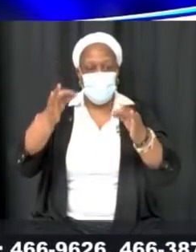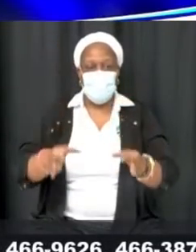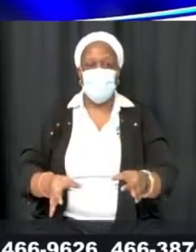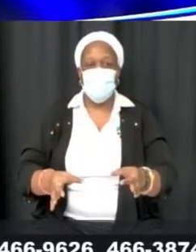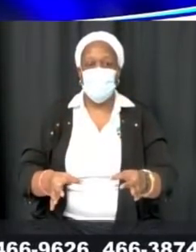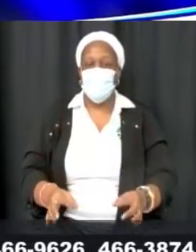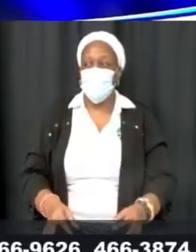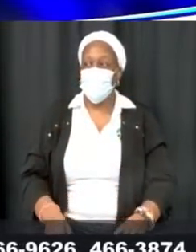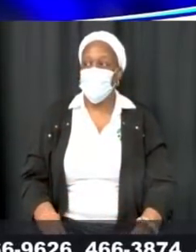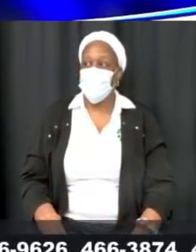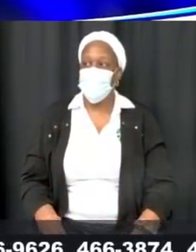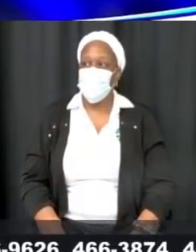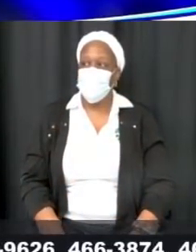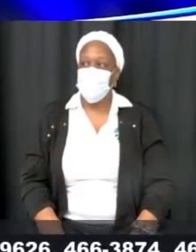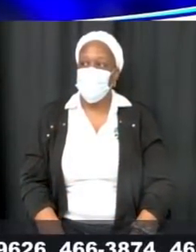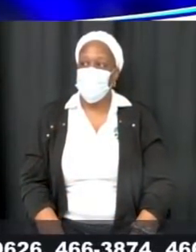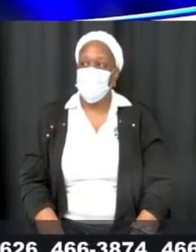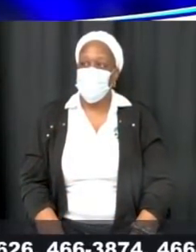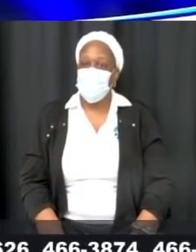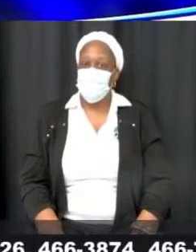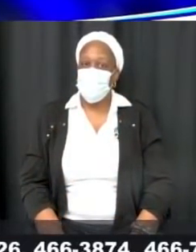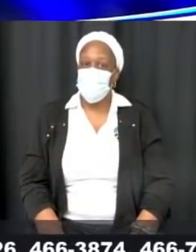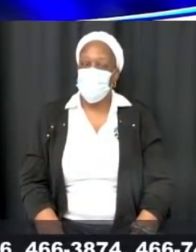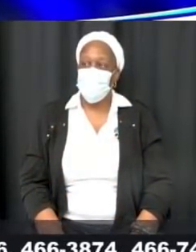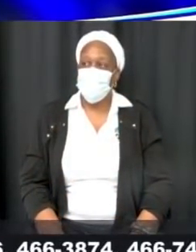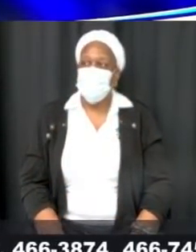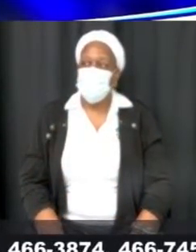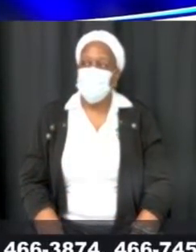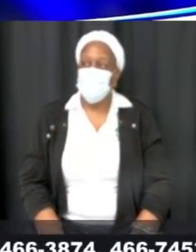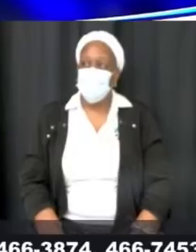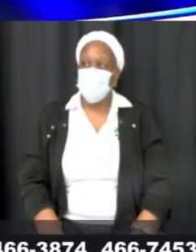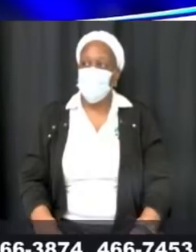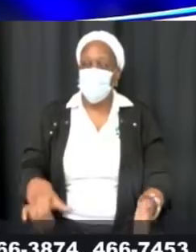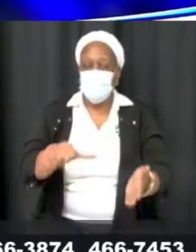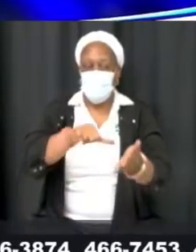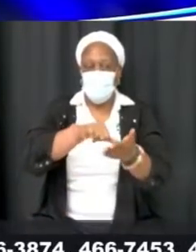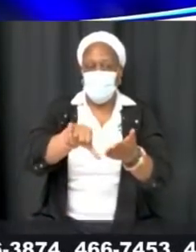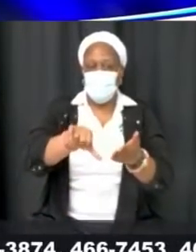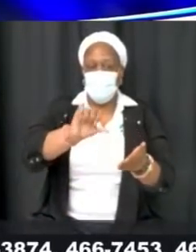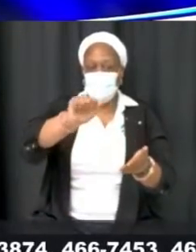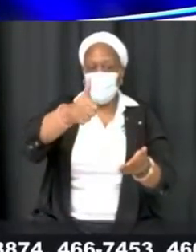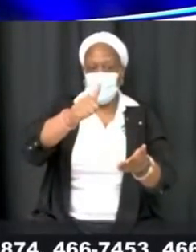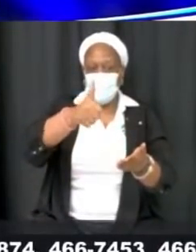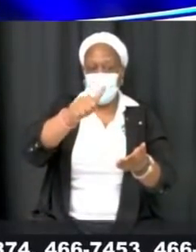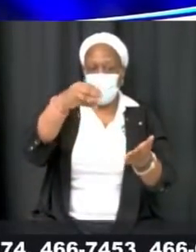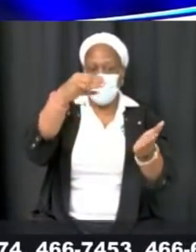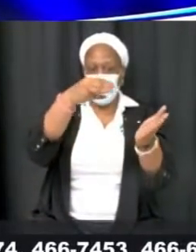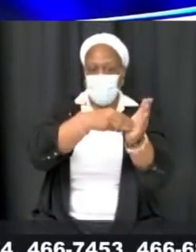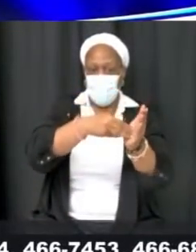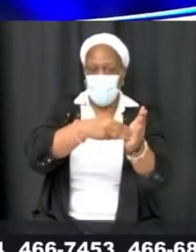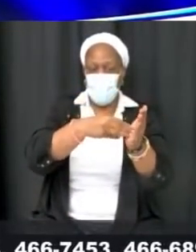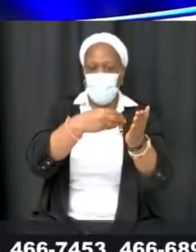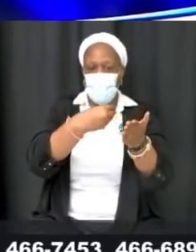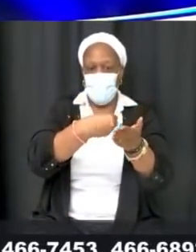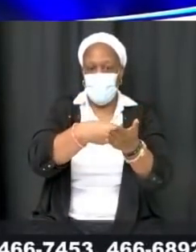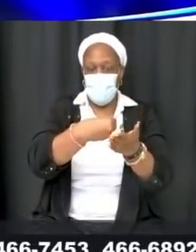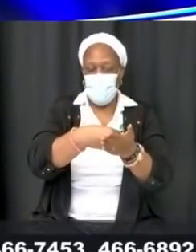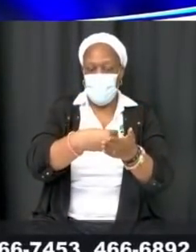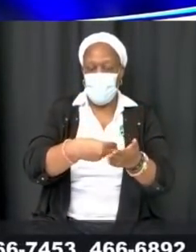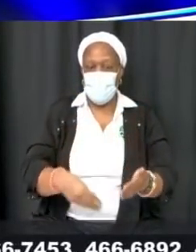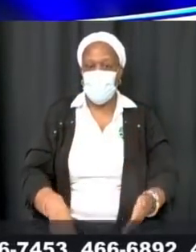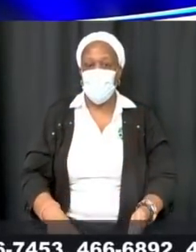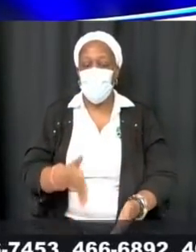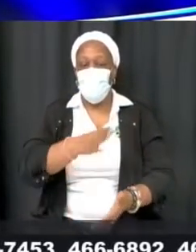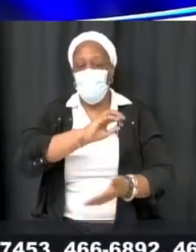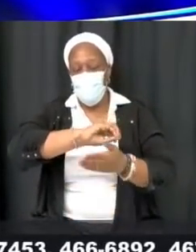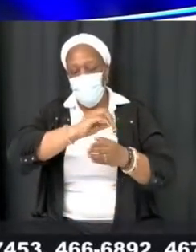is specifically imposed therefore, to a fine not exceeding $10,000, or to imprisonment for a term